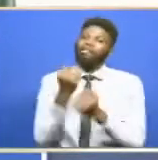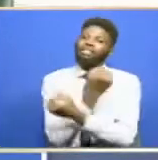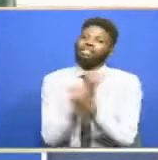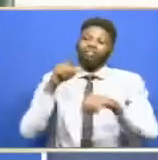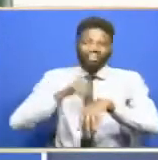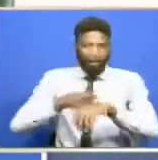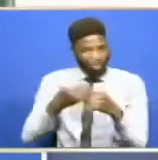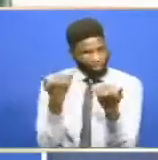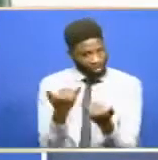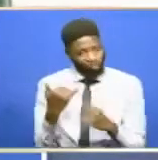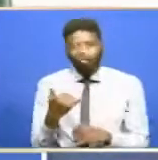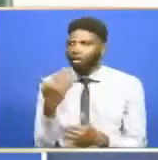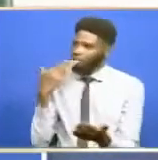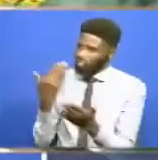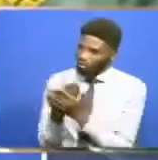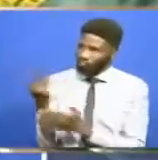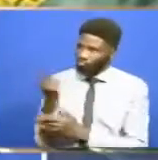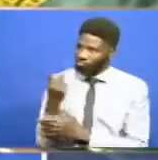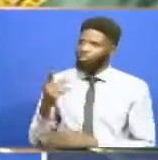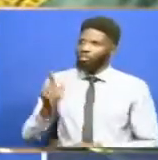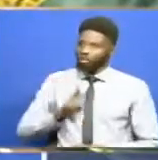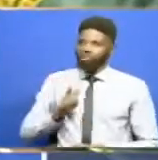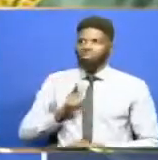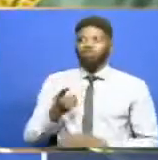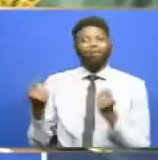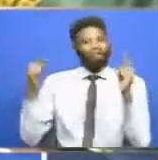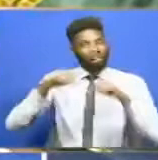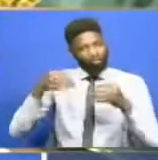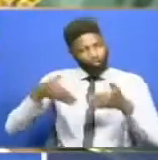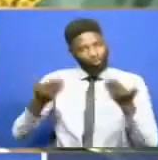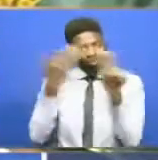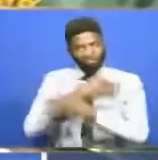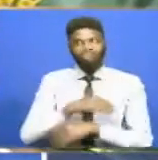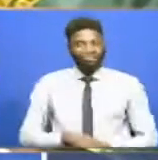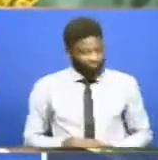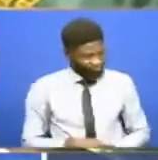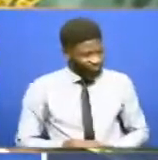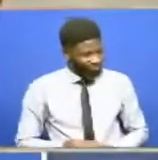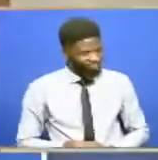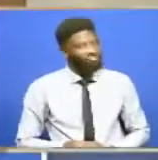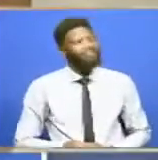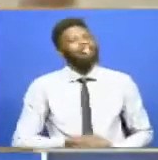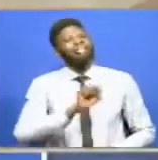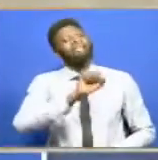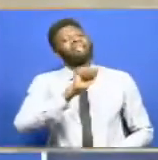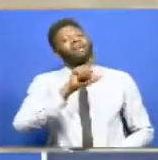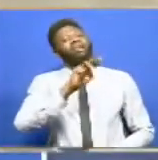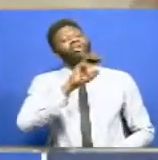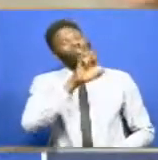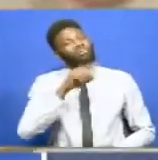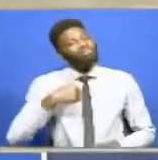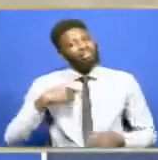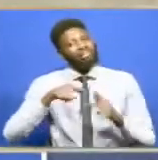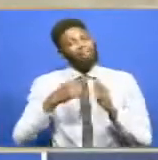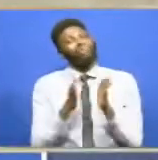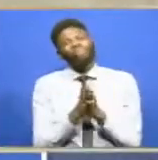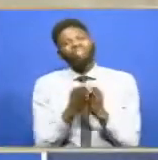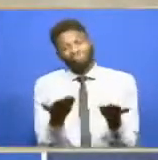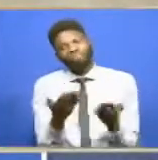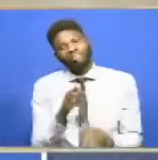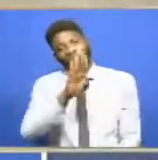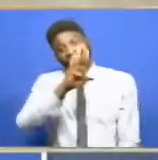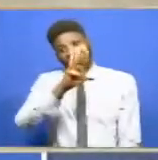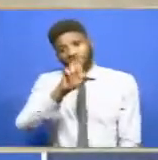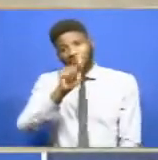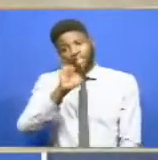And thank you so much, all of you ladies, for joining us tonight. Okay. So Salome, let me begin with Beatrice. Beatrice, before we talk